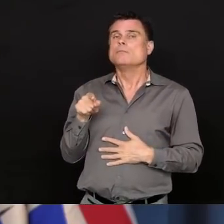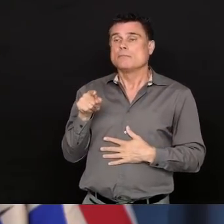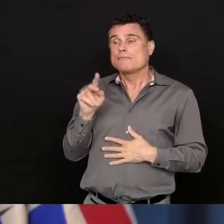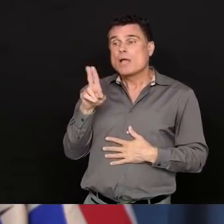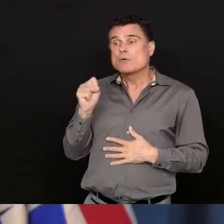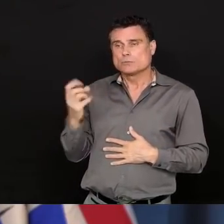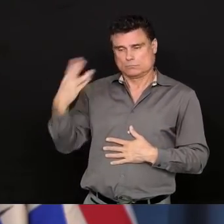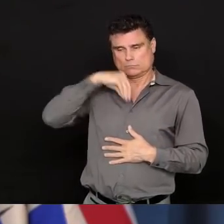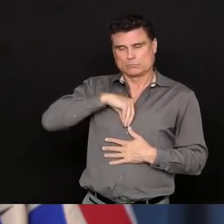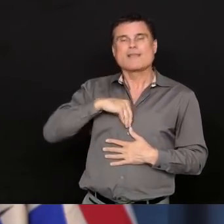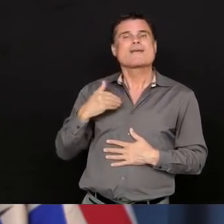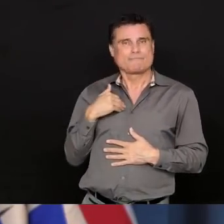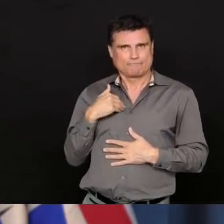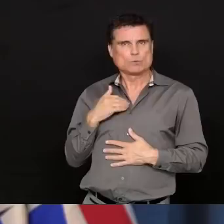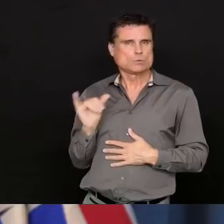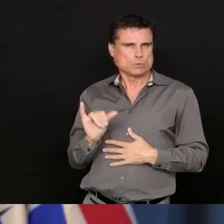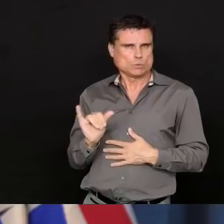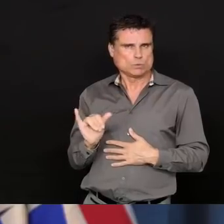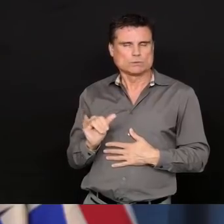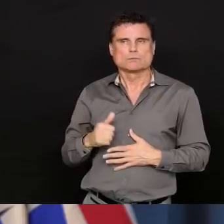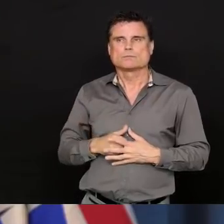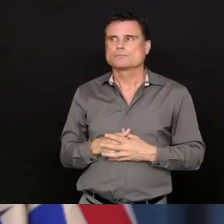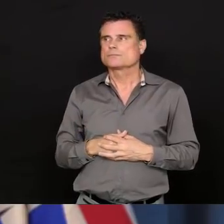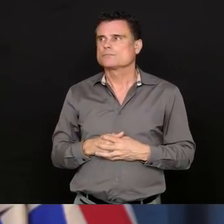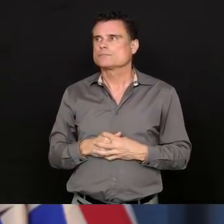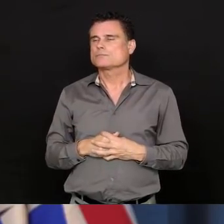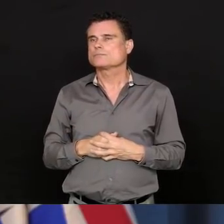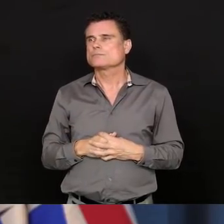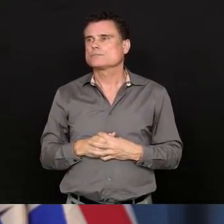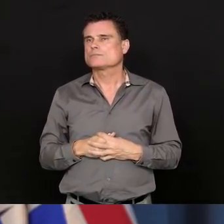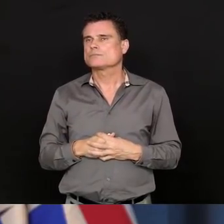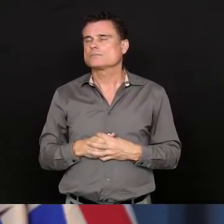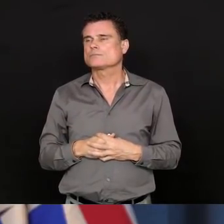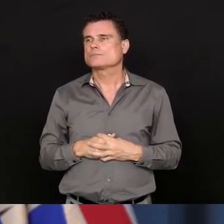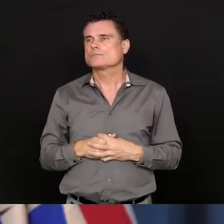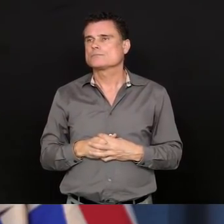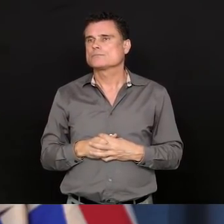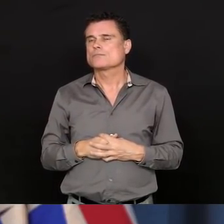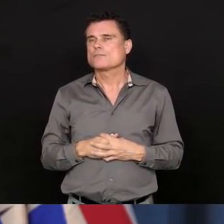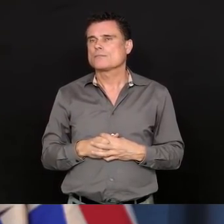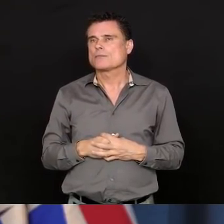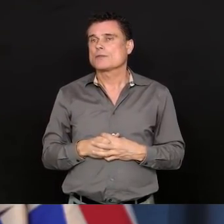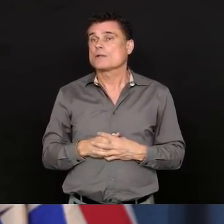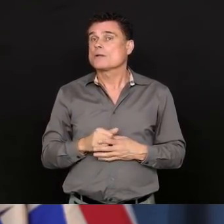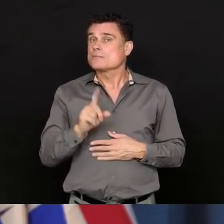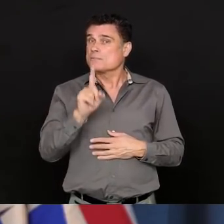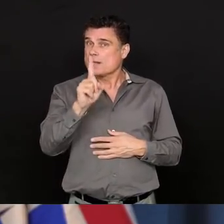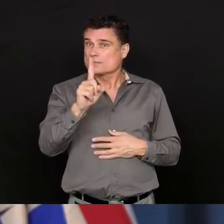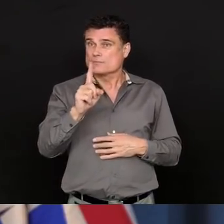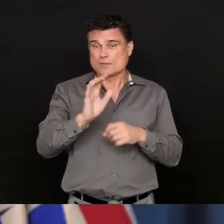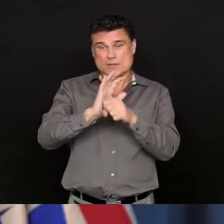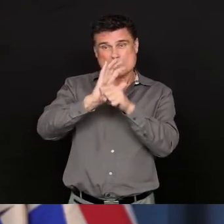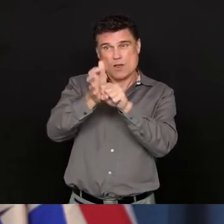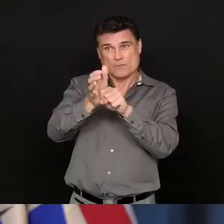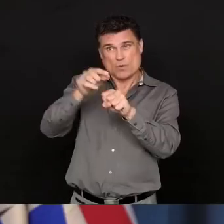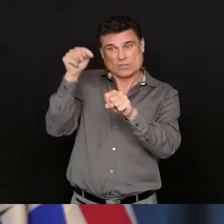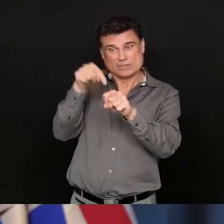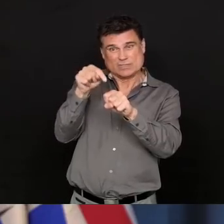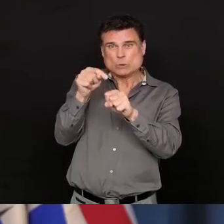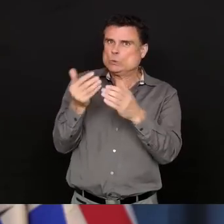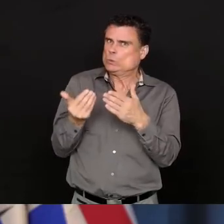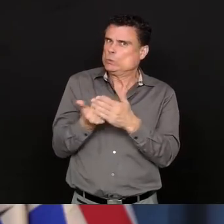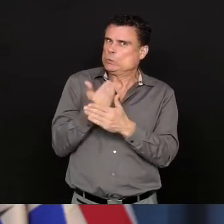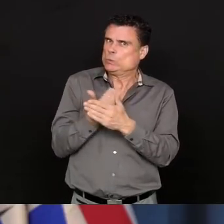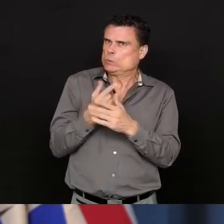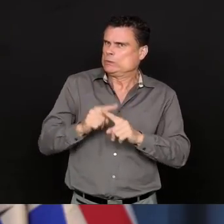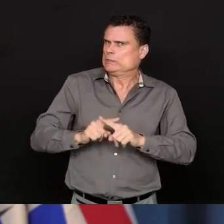a new virus is introduced into a human population for which we have no immunity, it may not fade away in